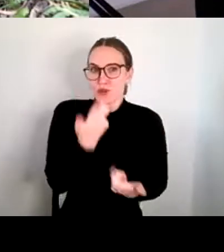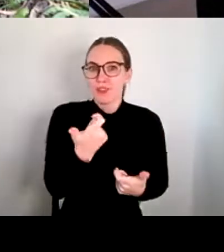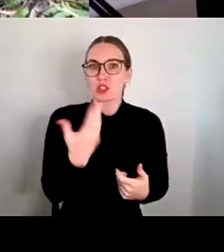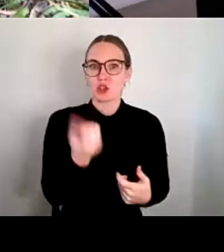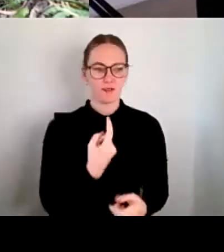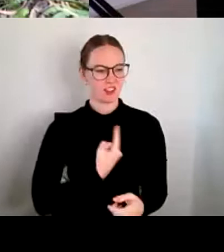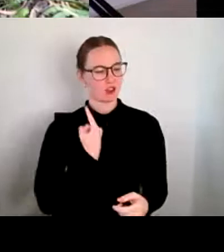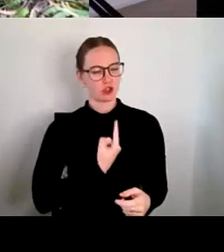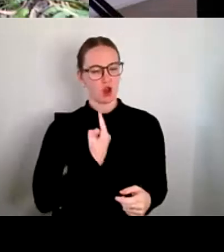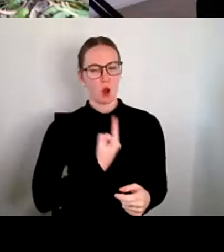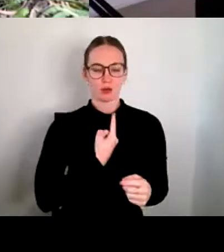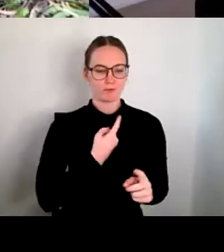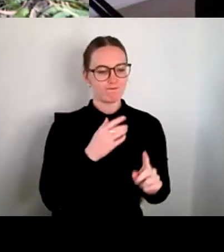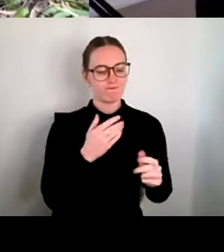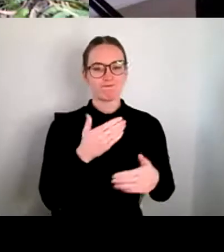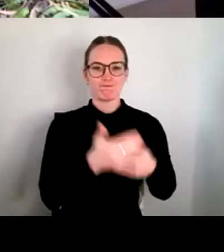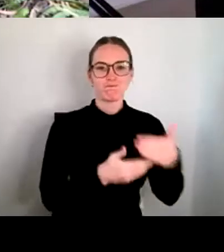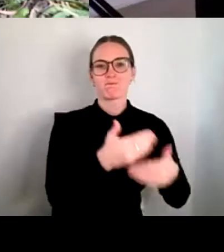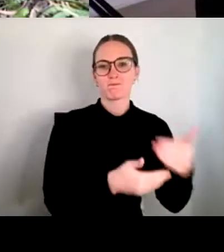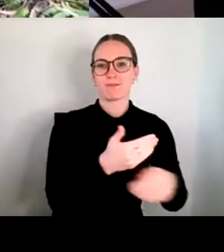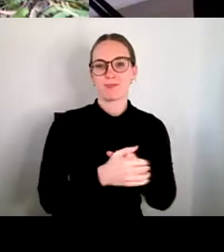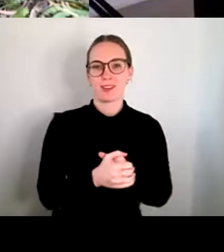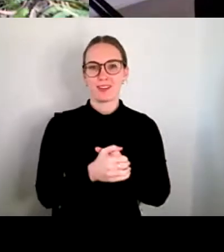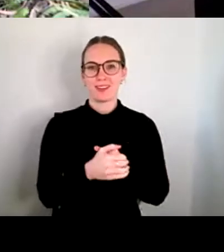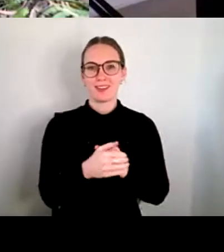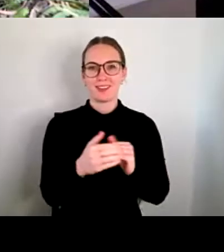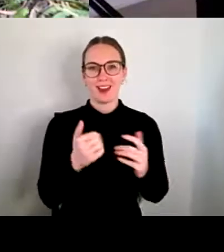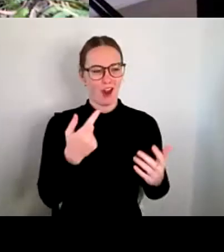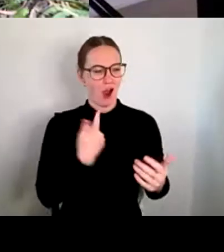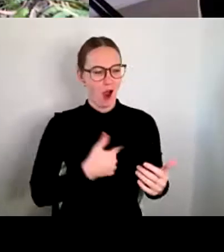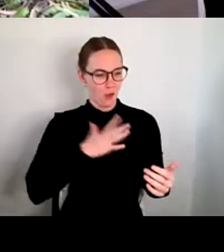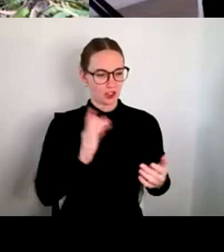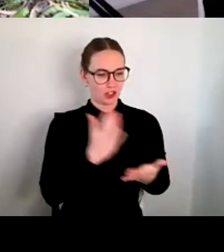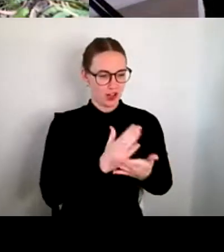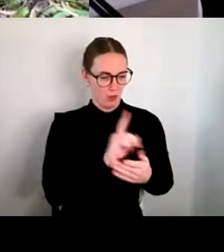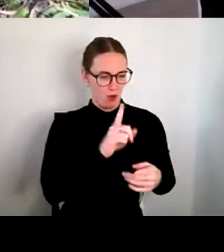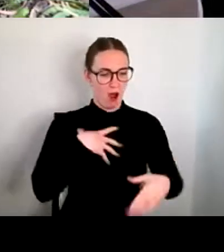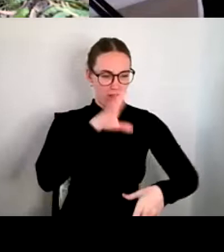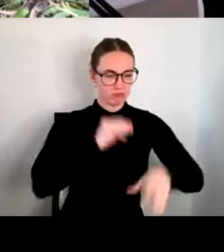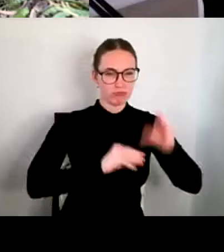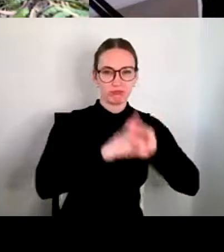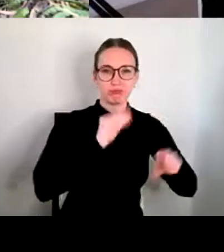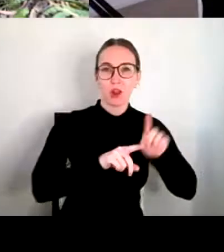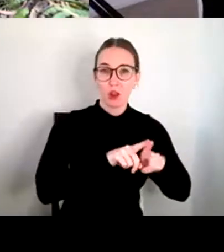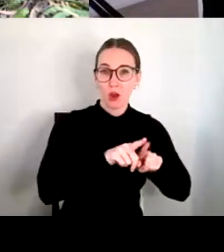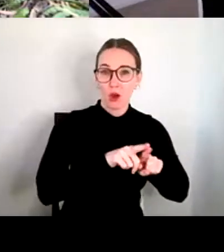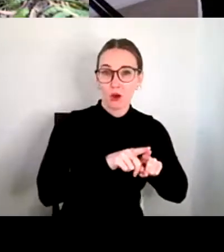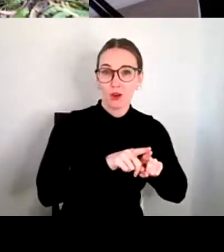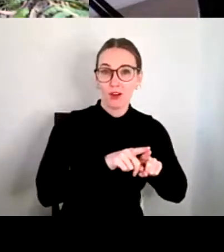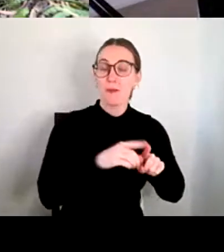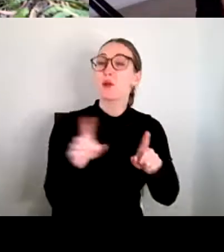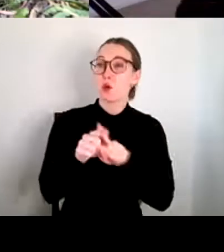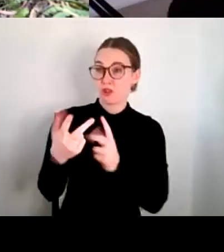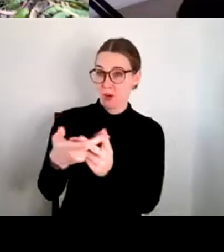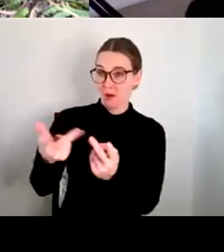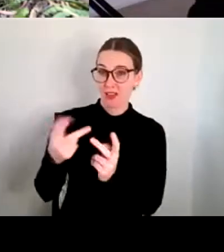upon reflection, I treat it with rigor, and I want to share what I've learned personally, but also hear from others and